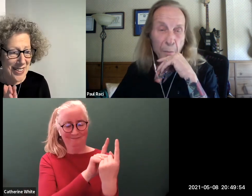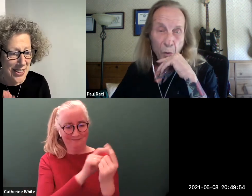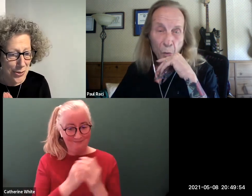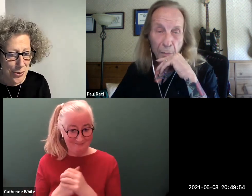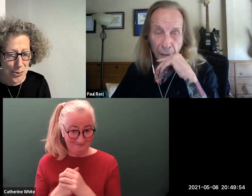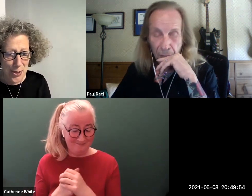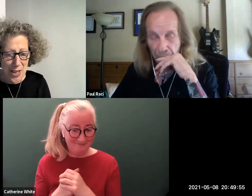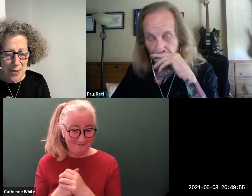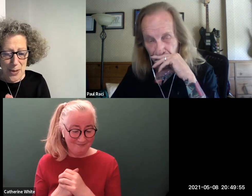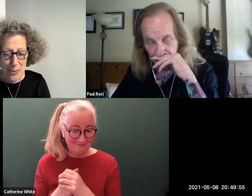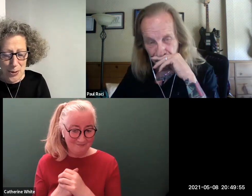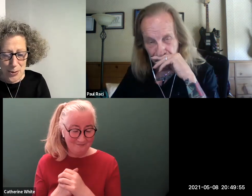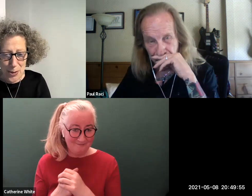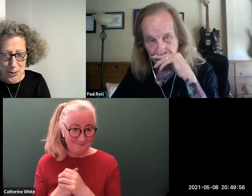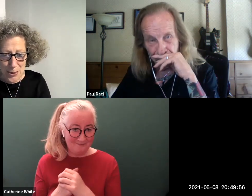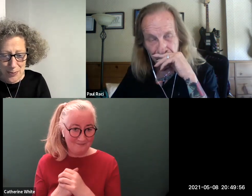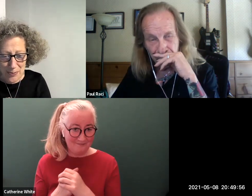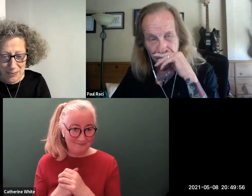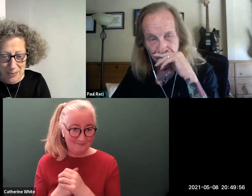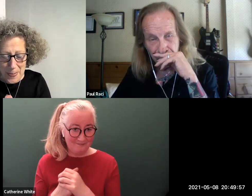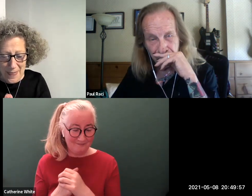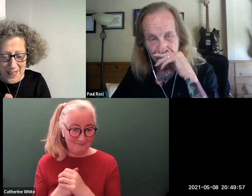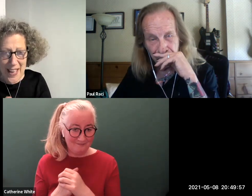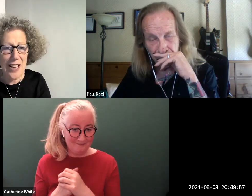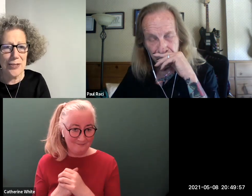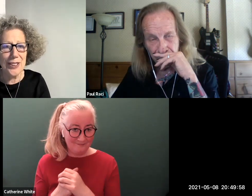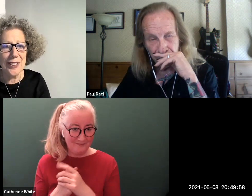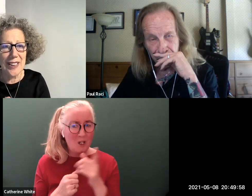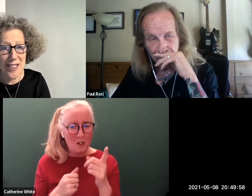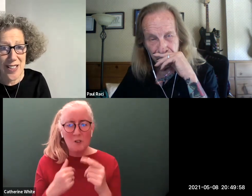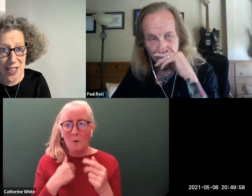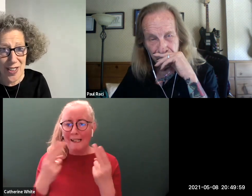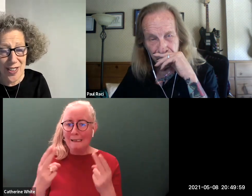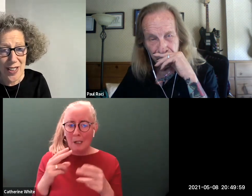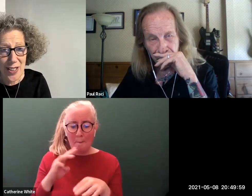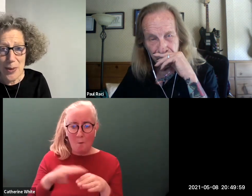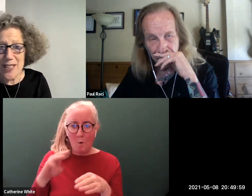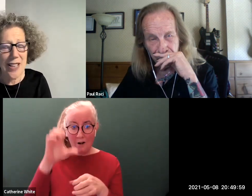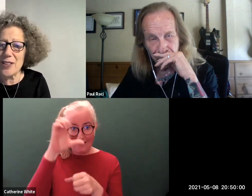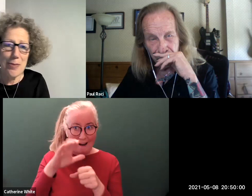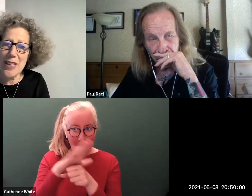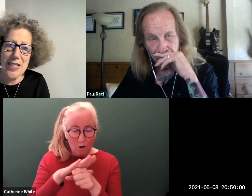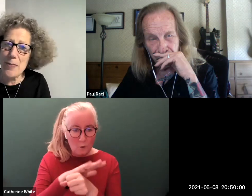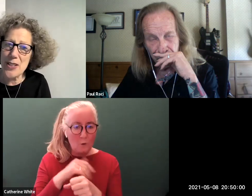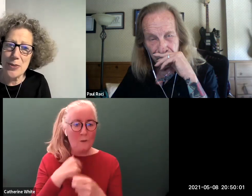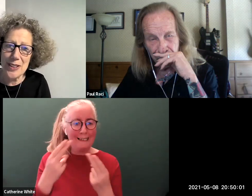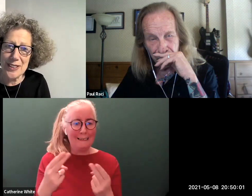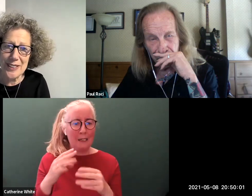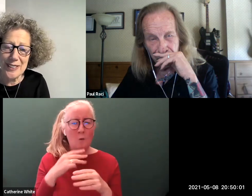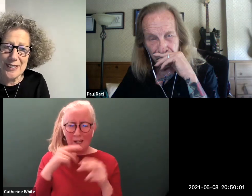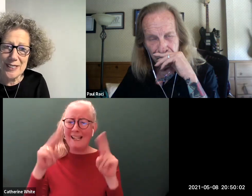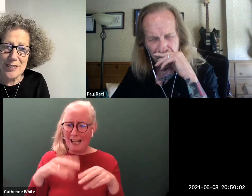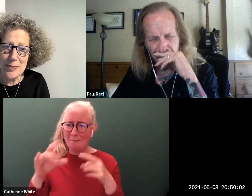And I Way, think way bigger. through being more careful and considerate, we can definitely make this a better